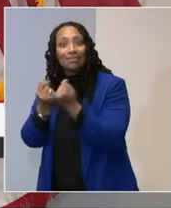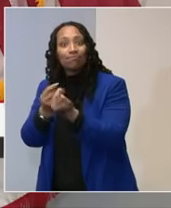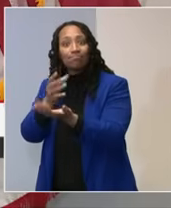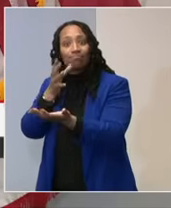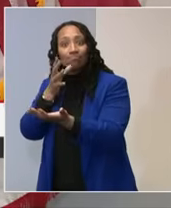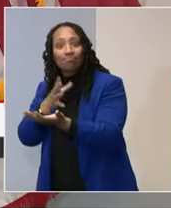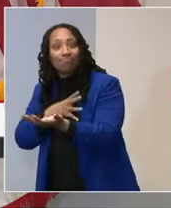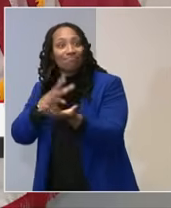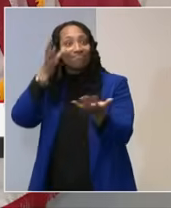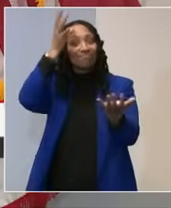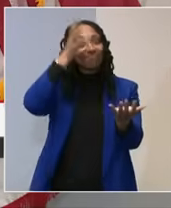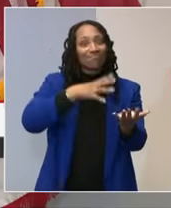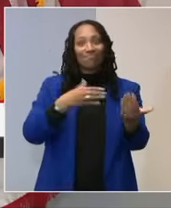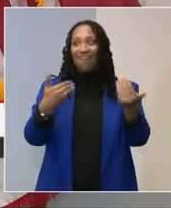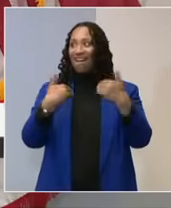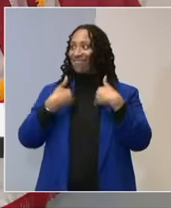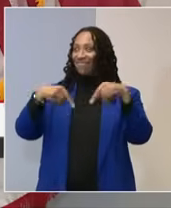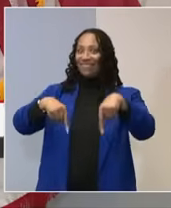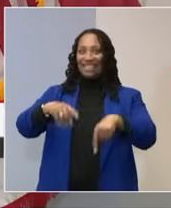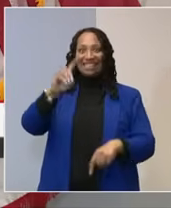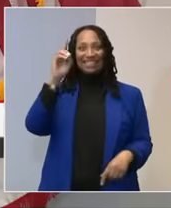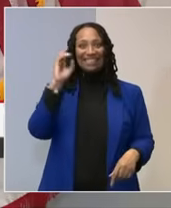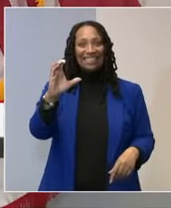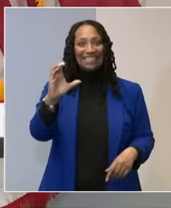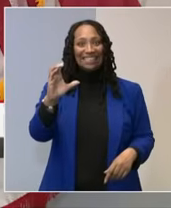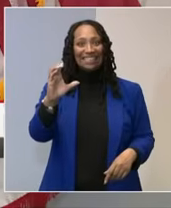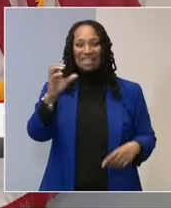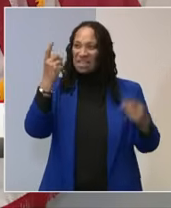I think that cements us as the sports capital.